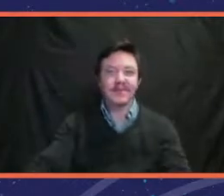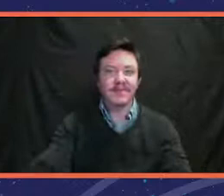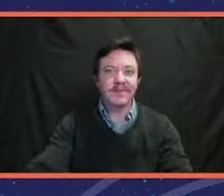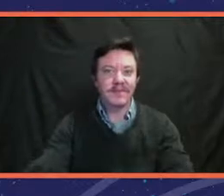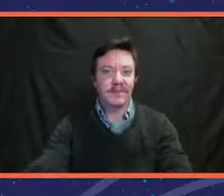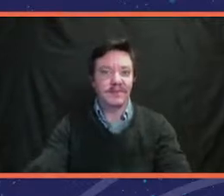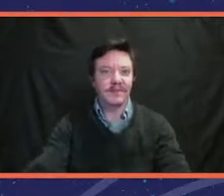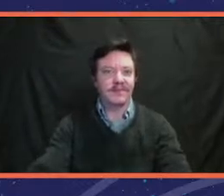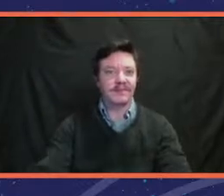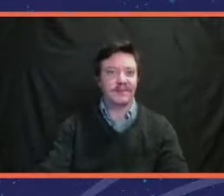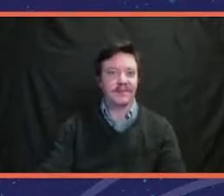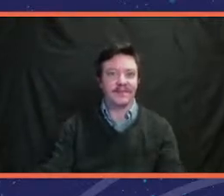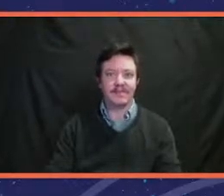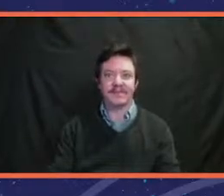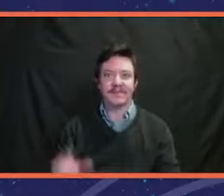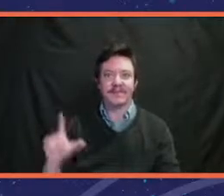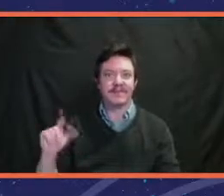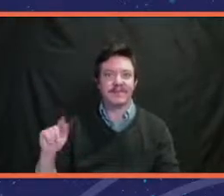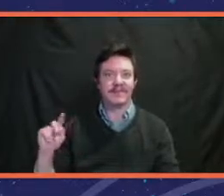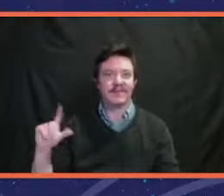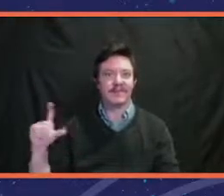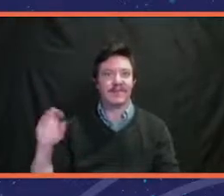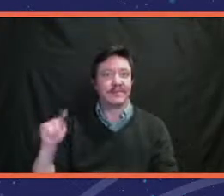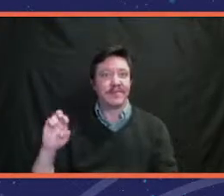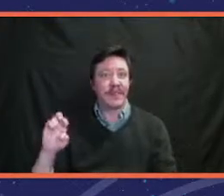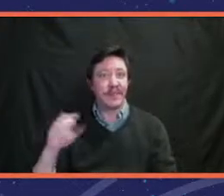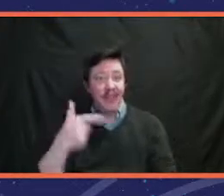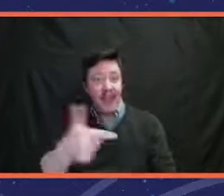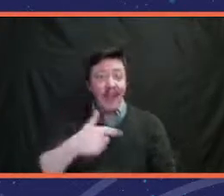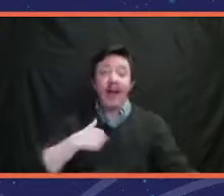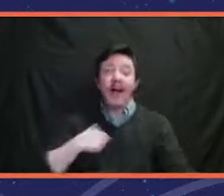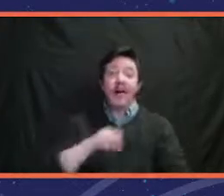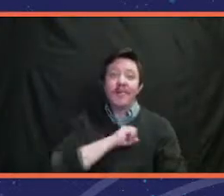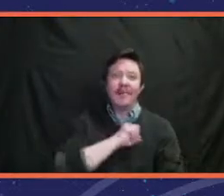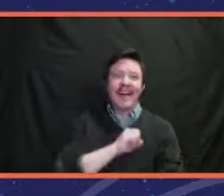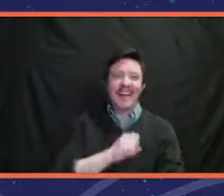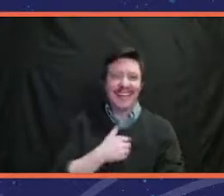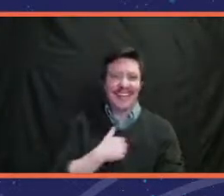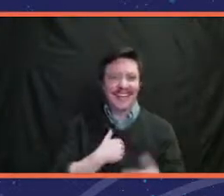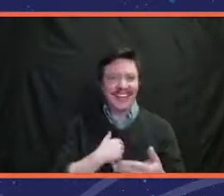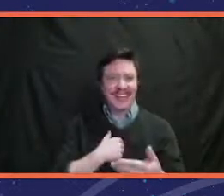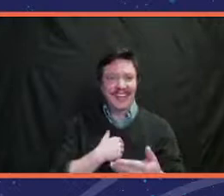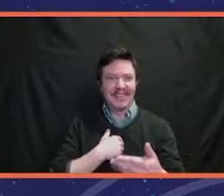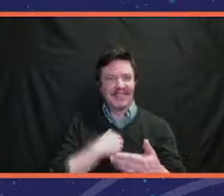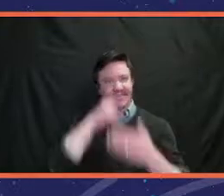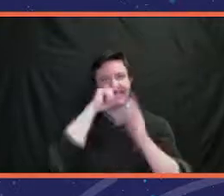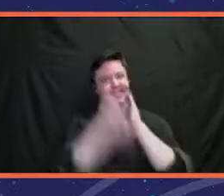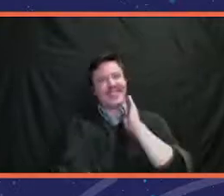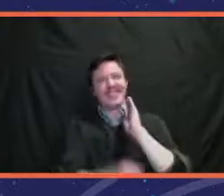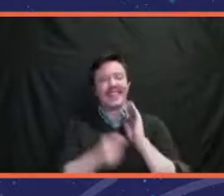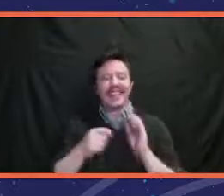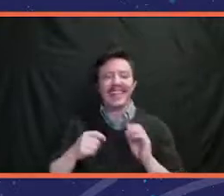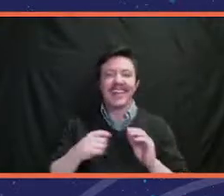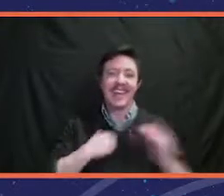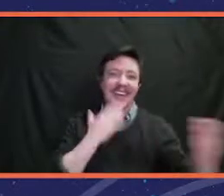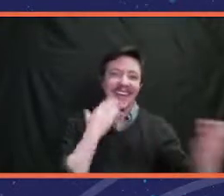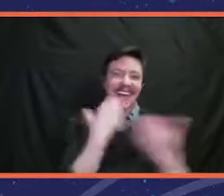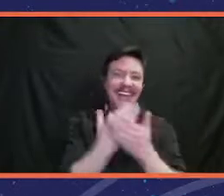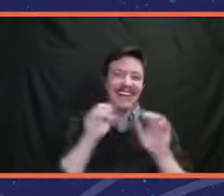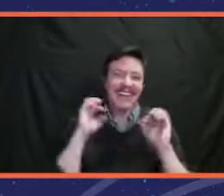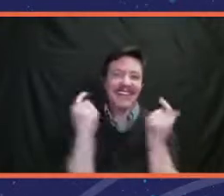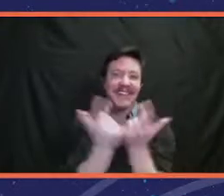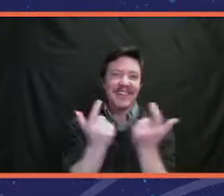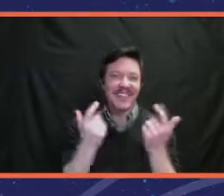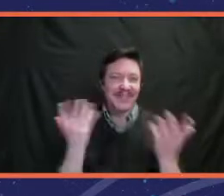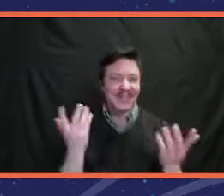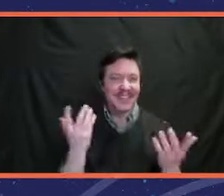Trey, you're on. Oh, my bad. I'm sorry. Whoa, I was like really into that. All right. So thank you all so much for